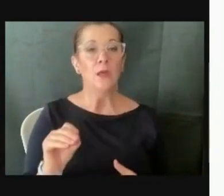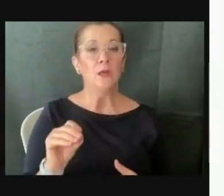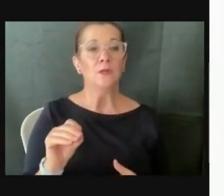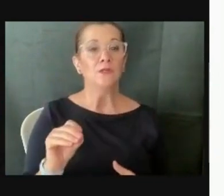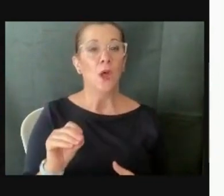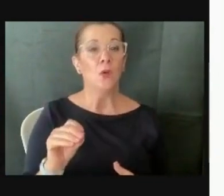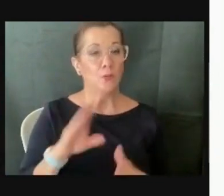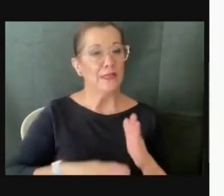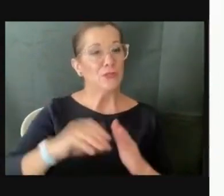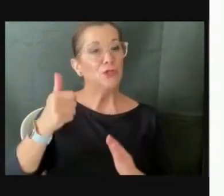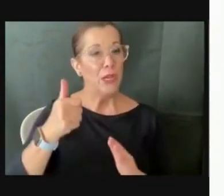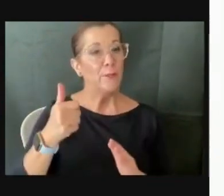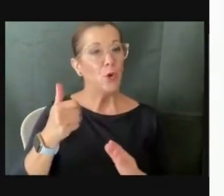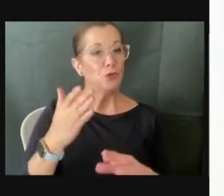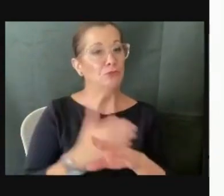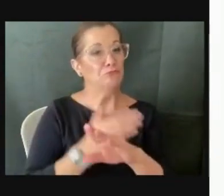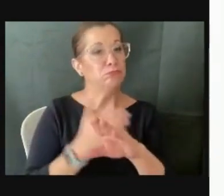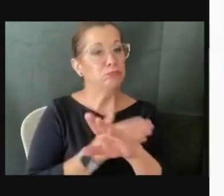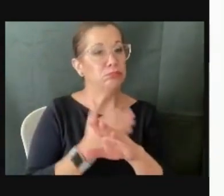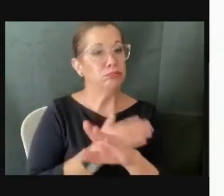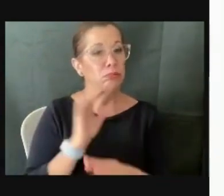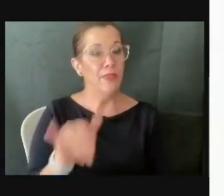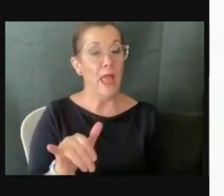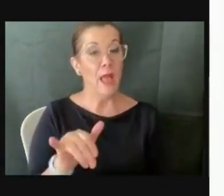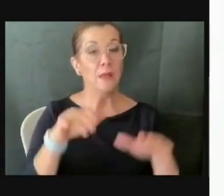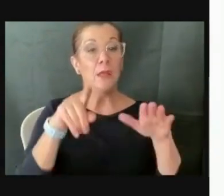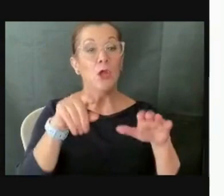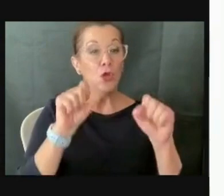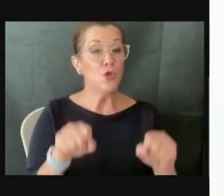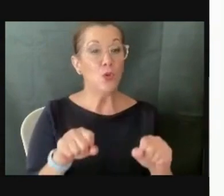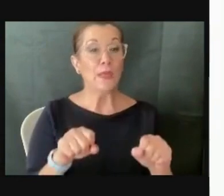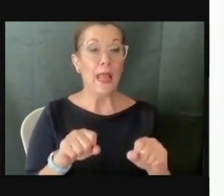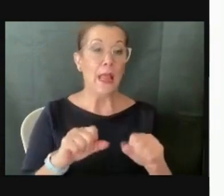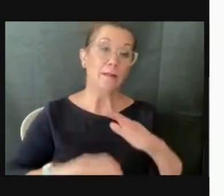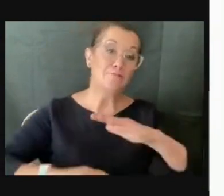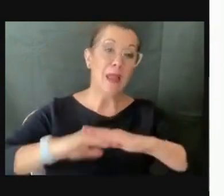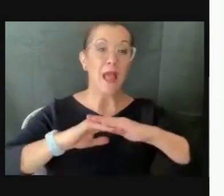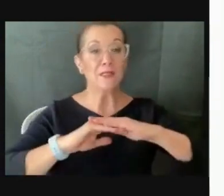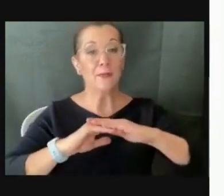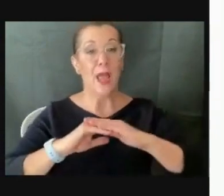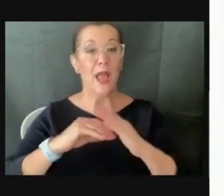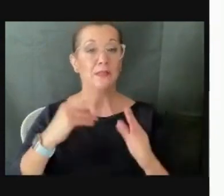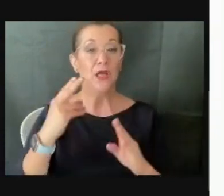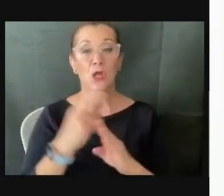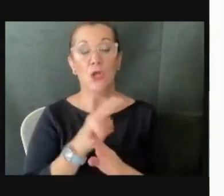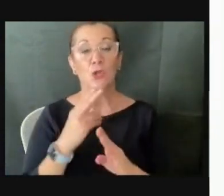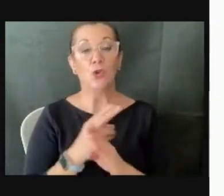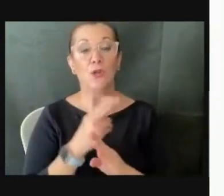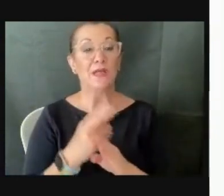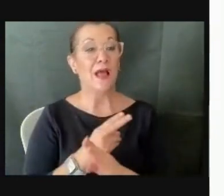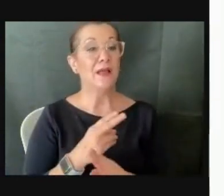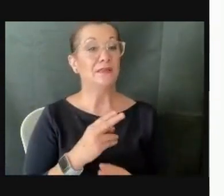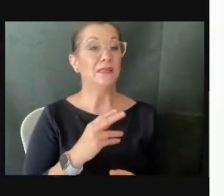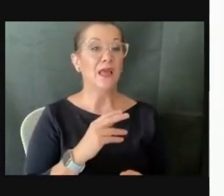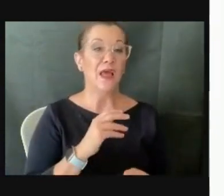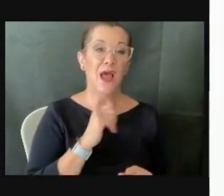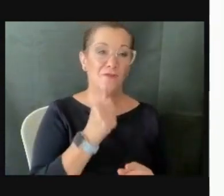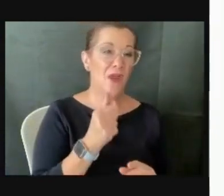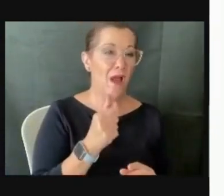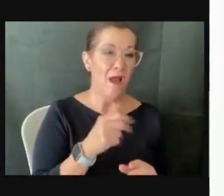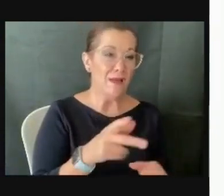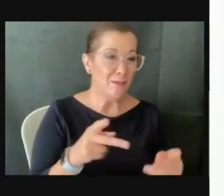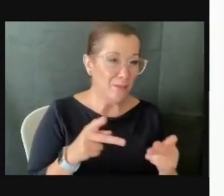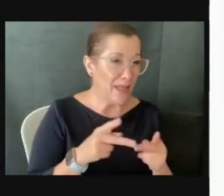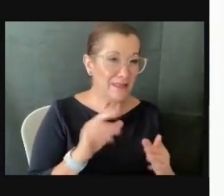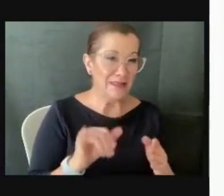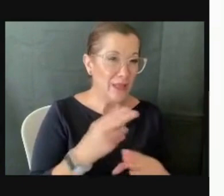little bit cheaper in that respect. You'll be able to maximize utilization of underutilized spaces. And what I mean by